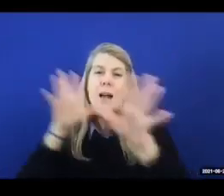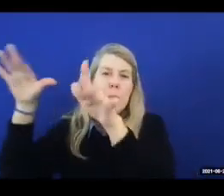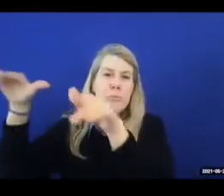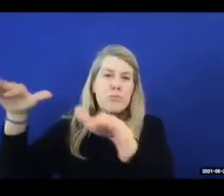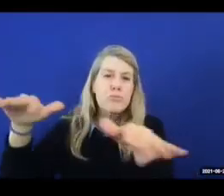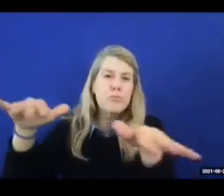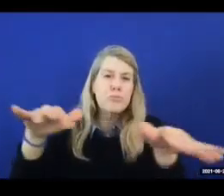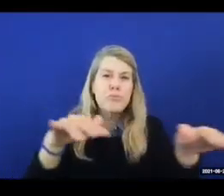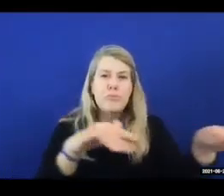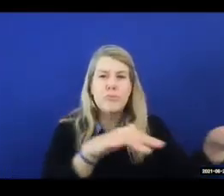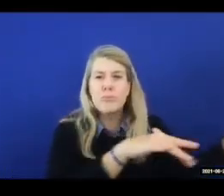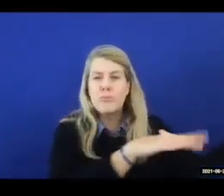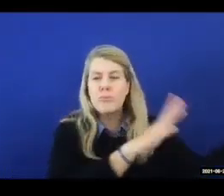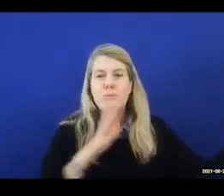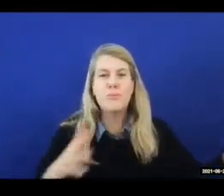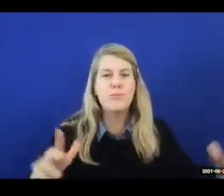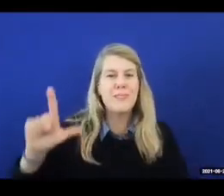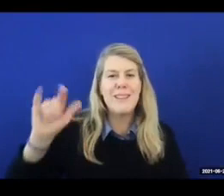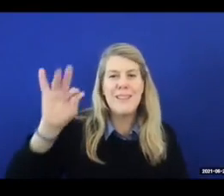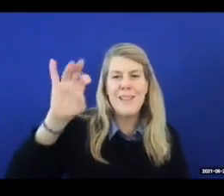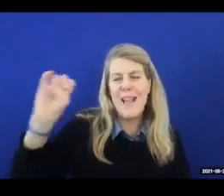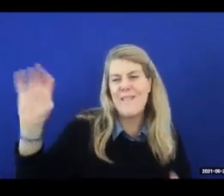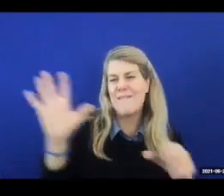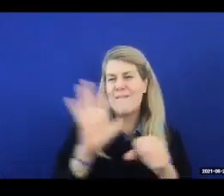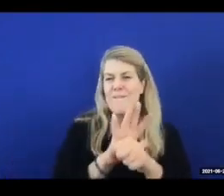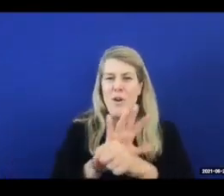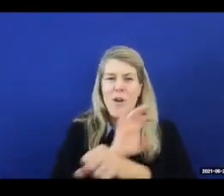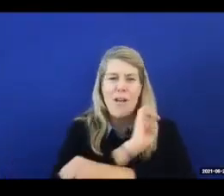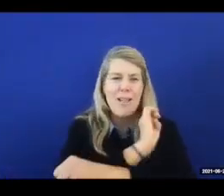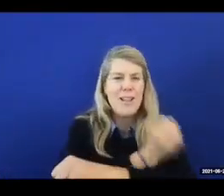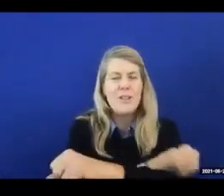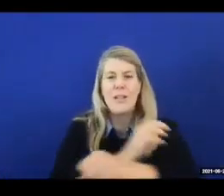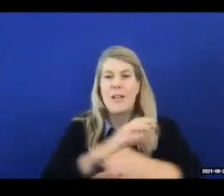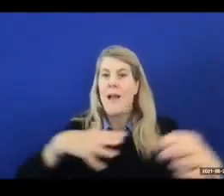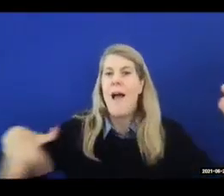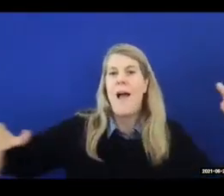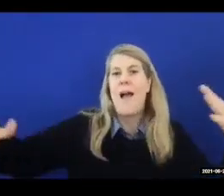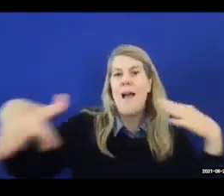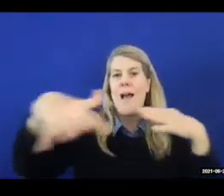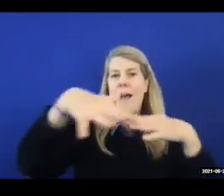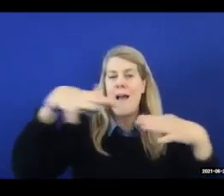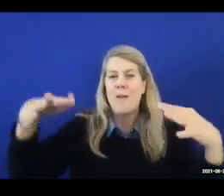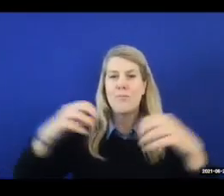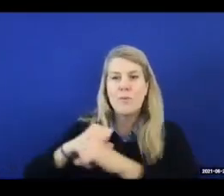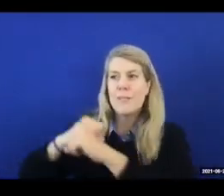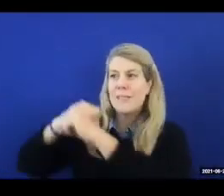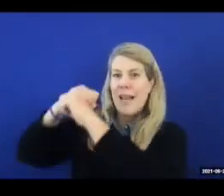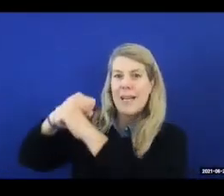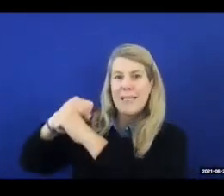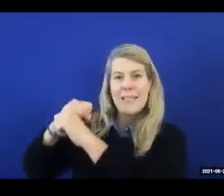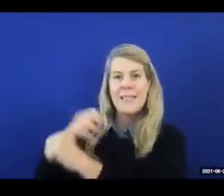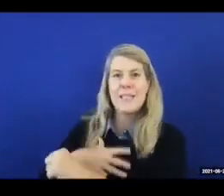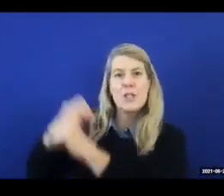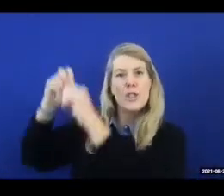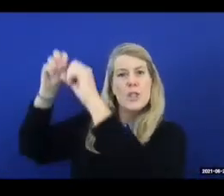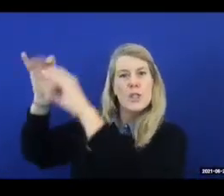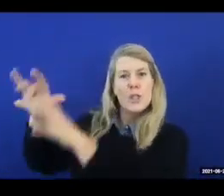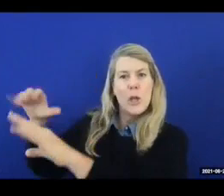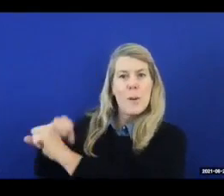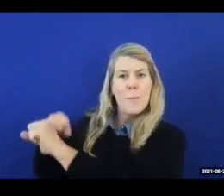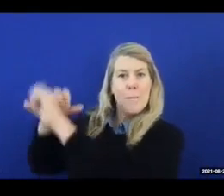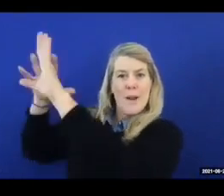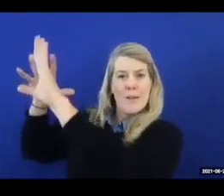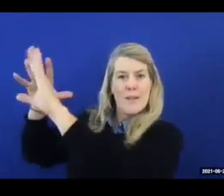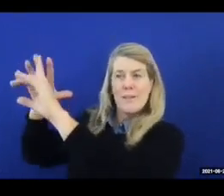river of life, full of gushing energy and surrounded and protected by the snowy mountains from whence the power of